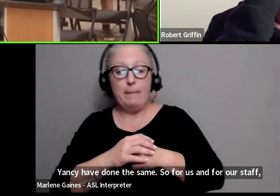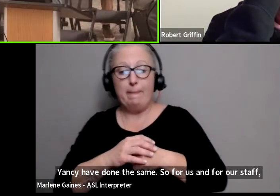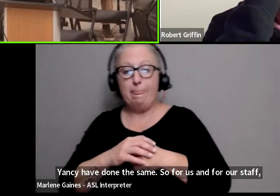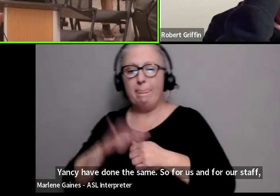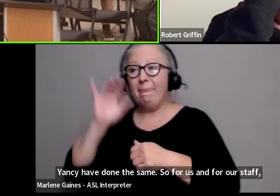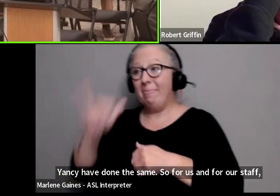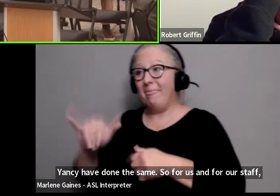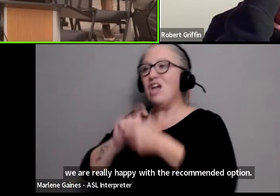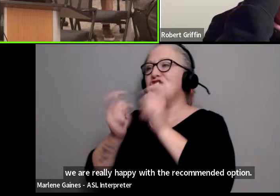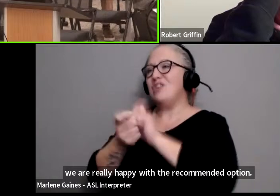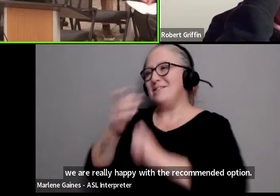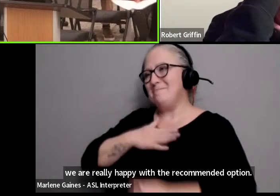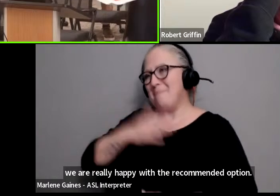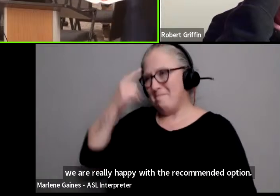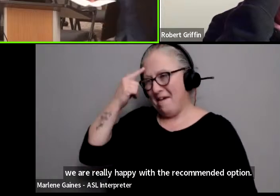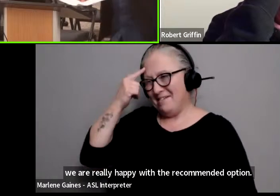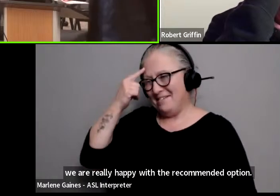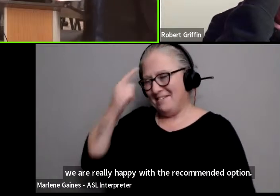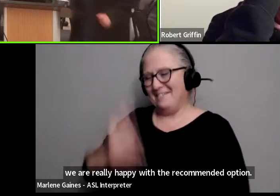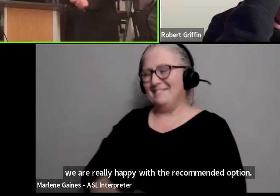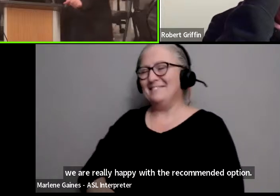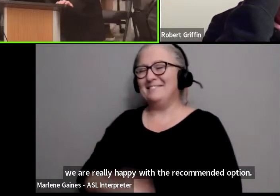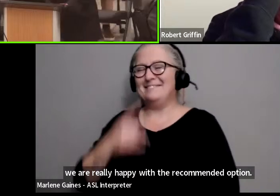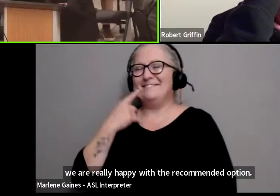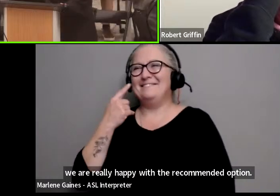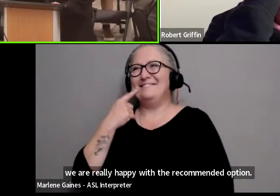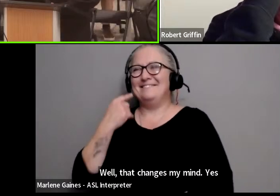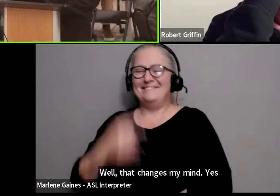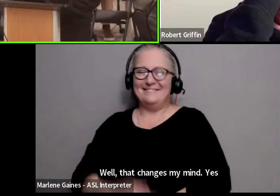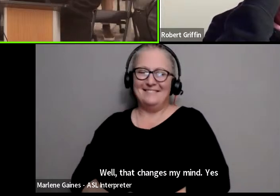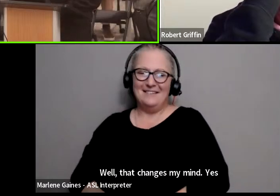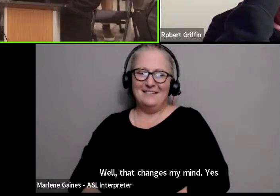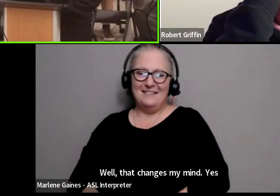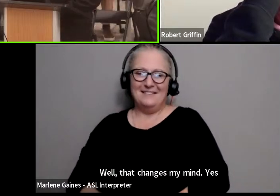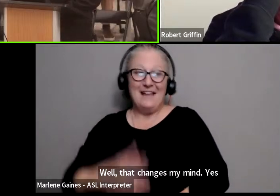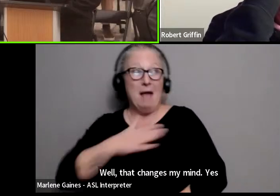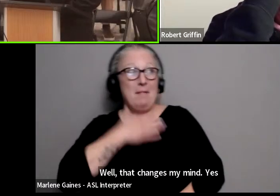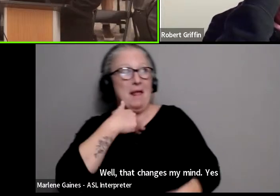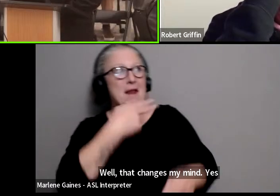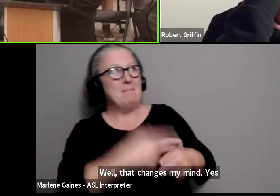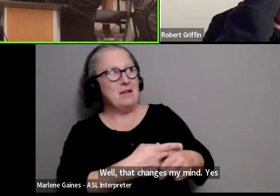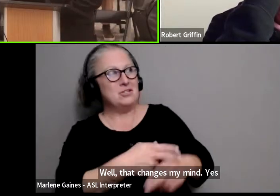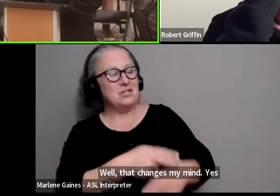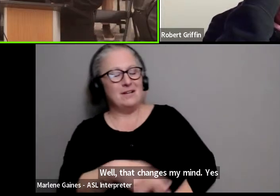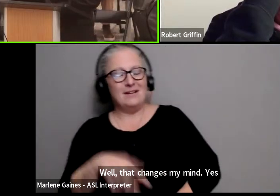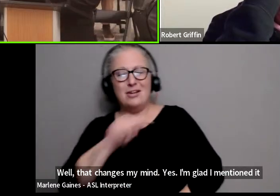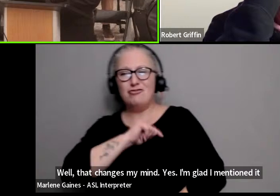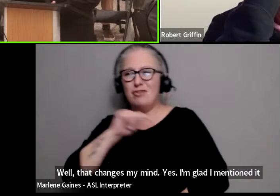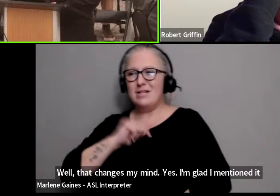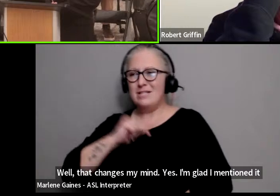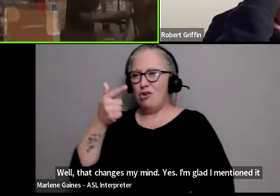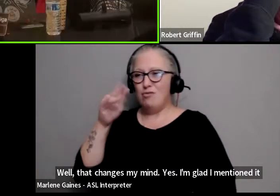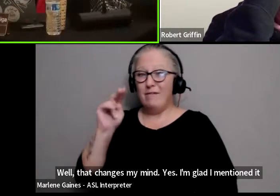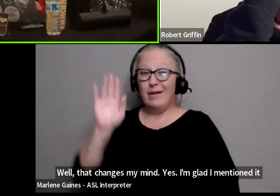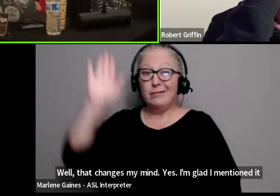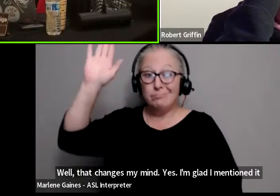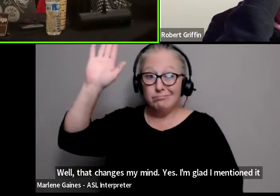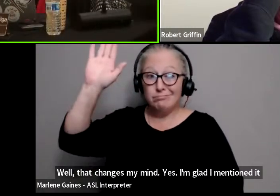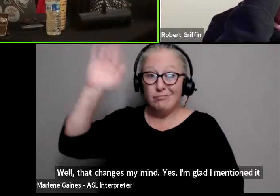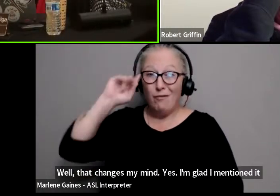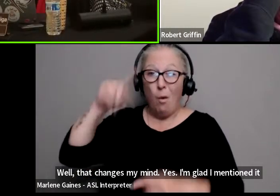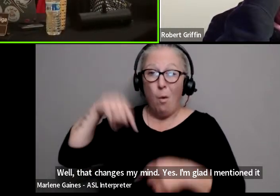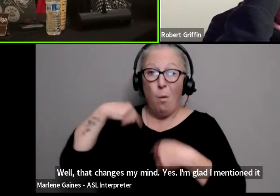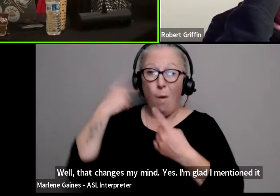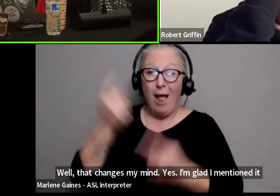that changes my mind. Yes. I'm glad I mentioned it. Sorry, Trustee Griffin's been sitting there with his hand for a while.